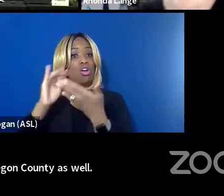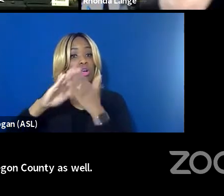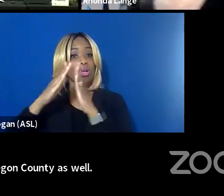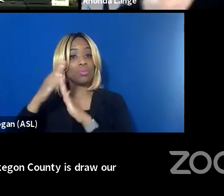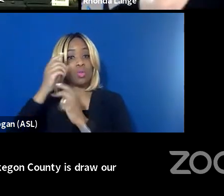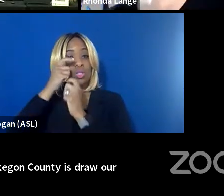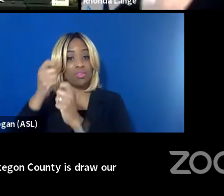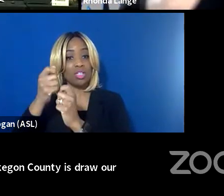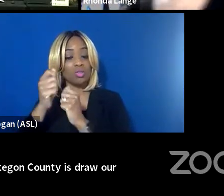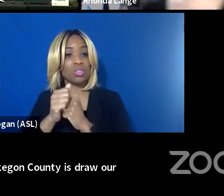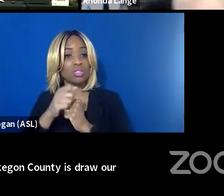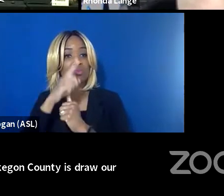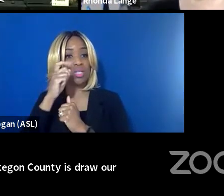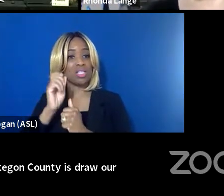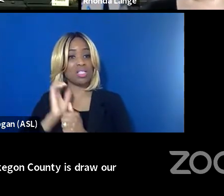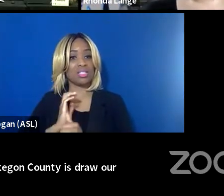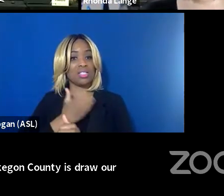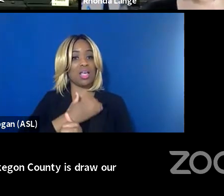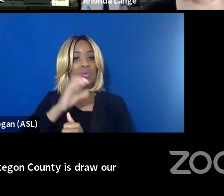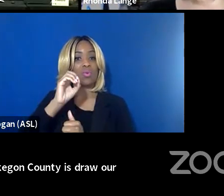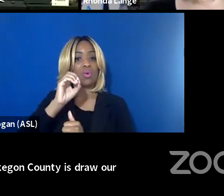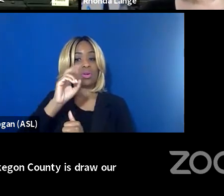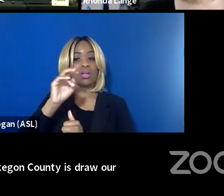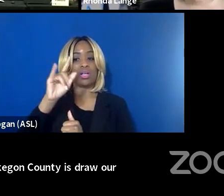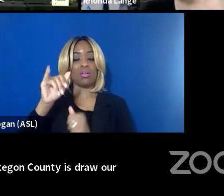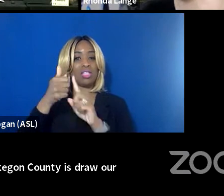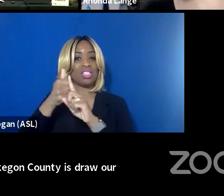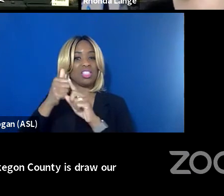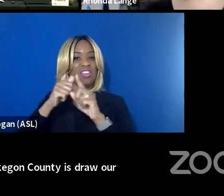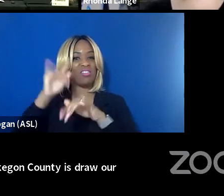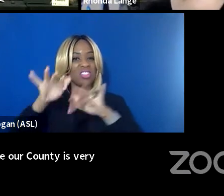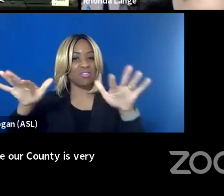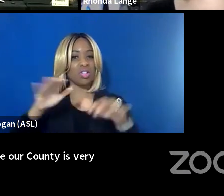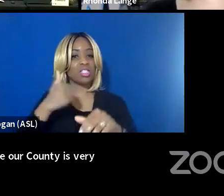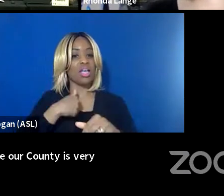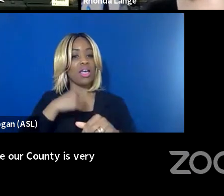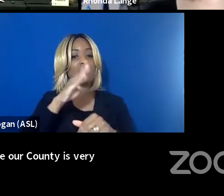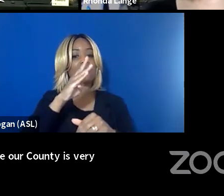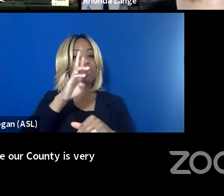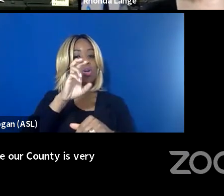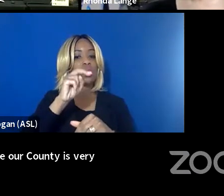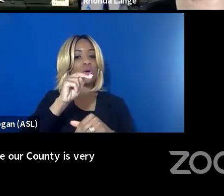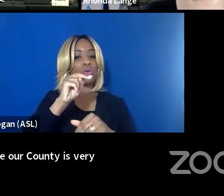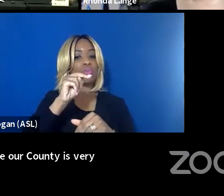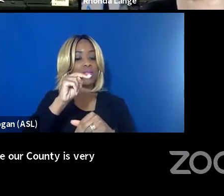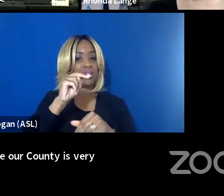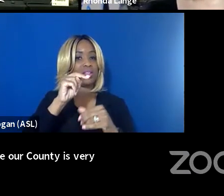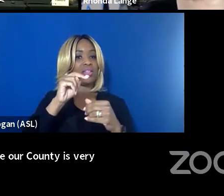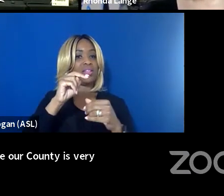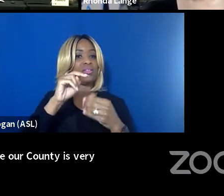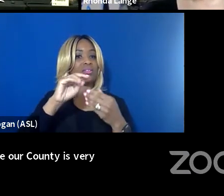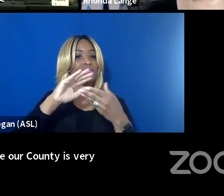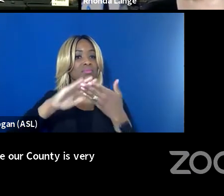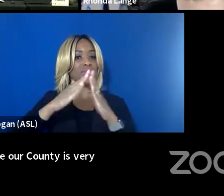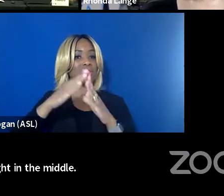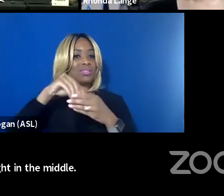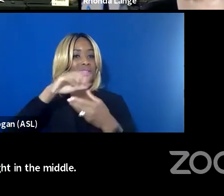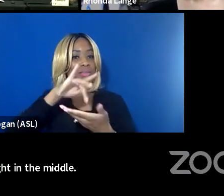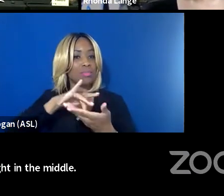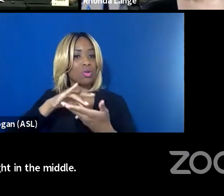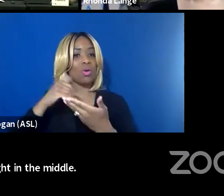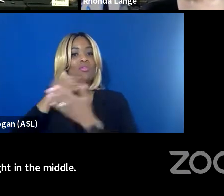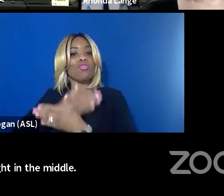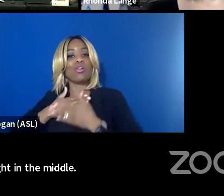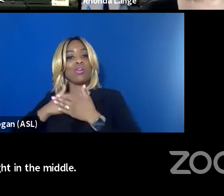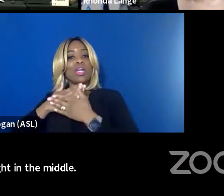interest, because our county is very diverse. We have the urban cities right in the middle. We have recreation and tourism up to